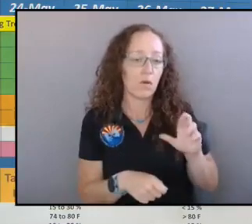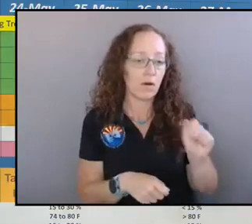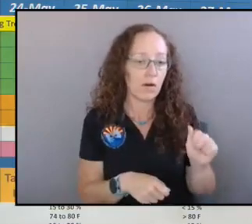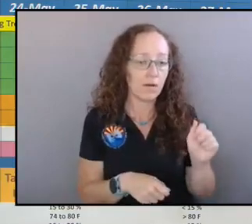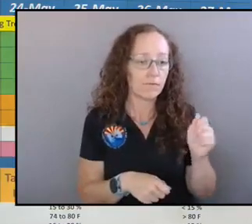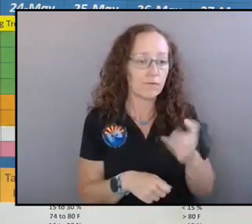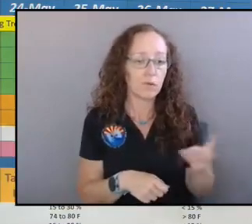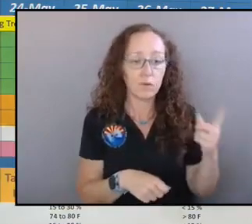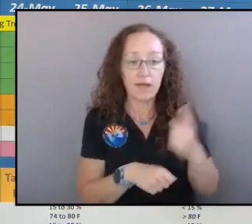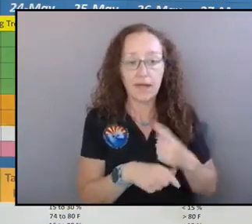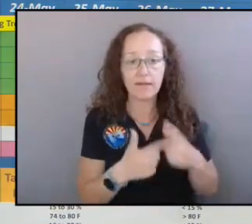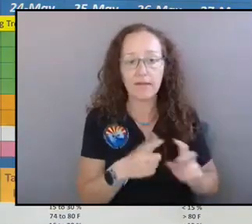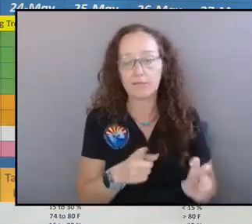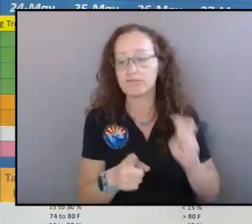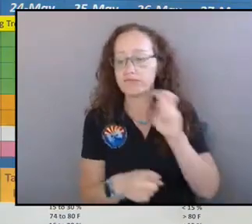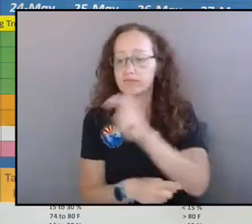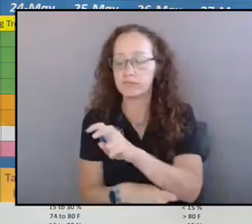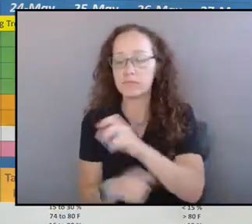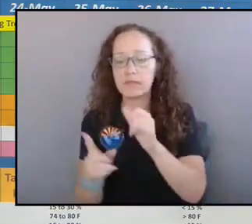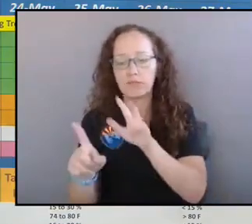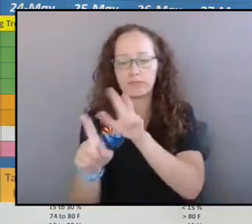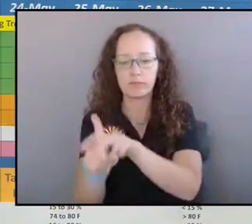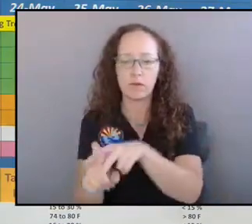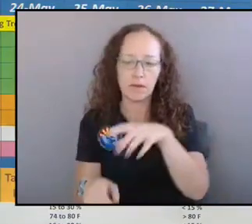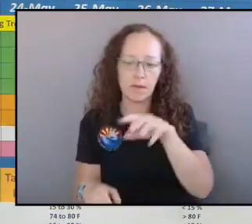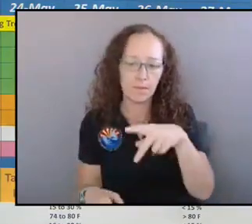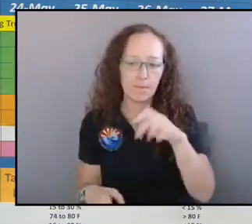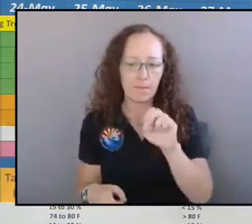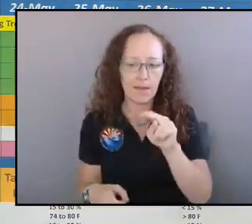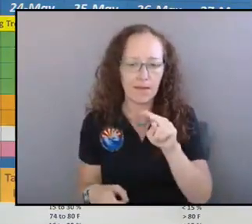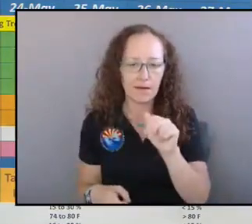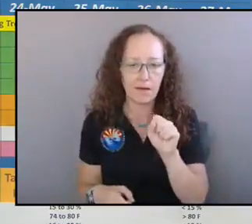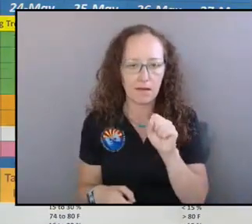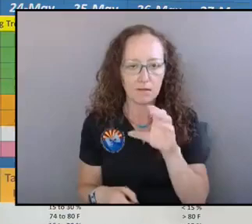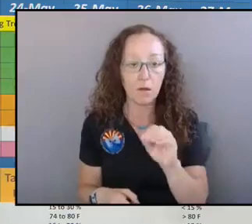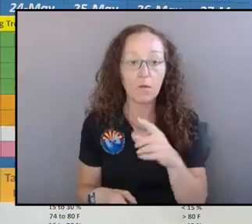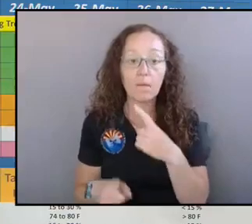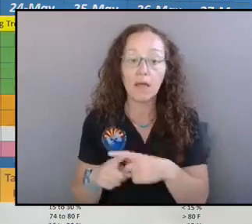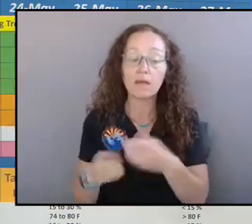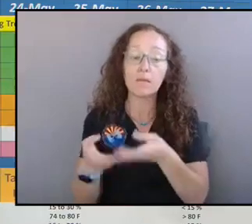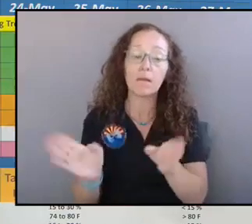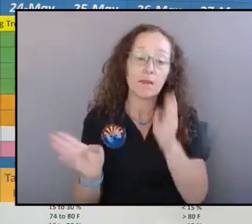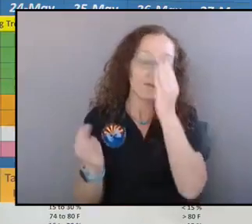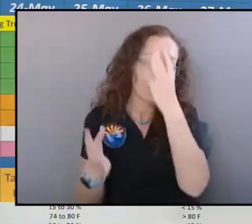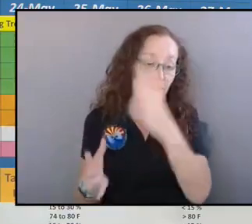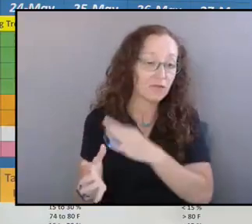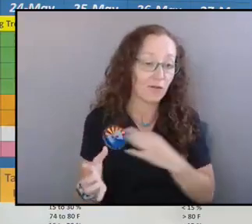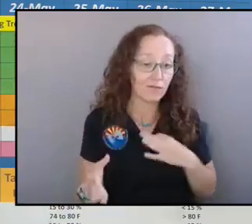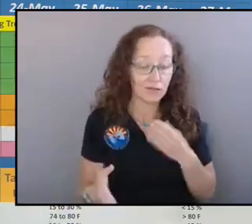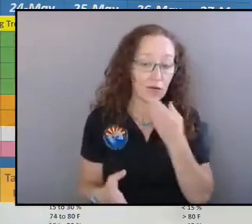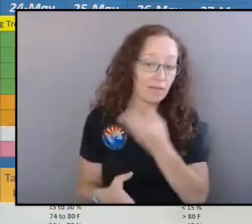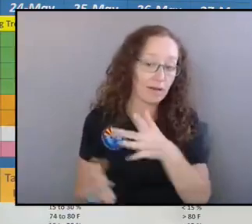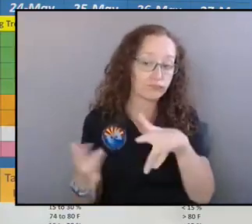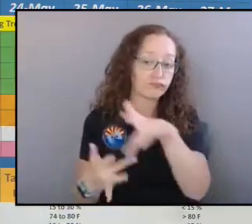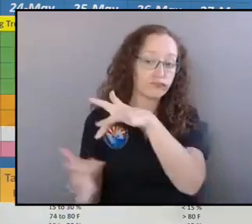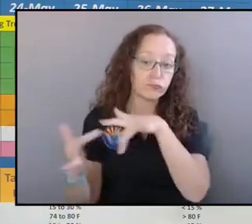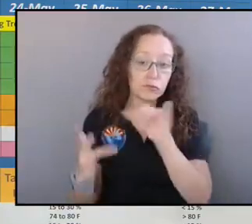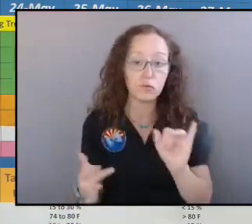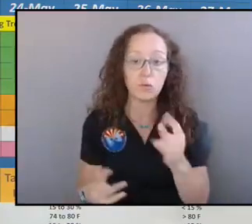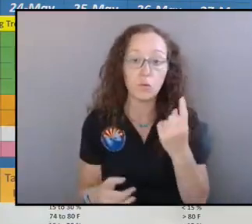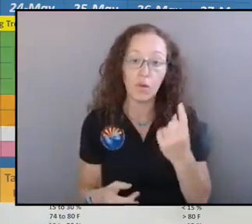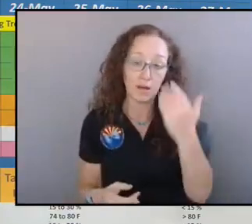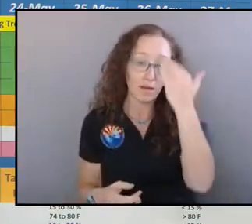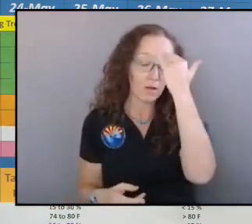And you'll be happy to know that there are public information officers in the area. One I know personally,